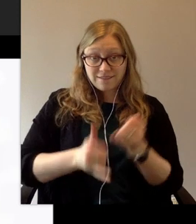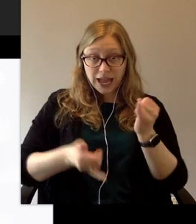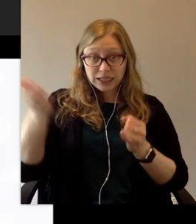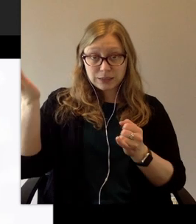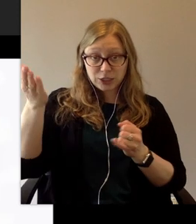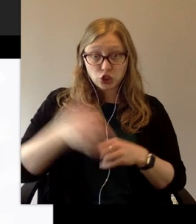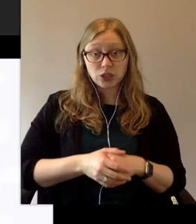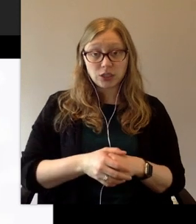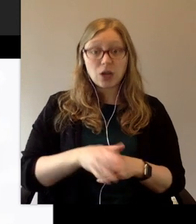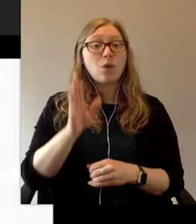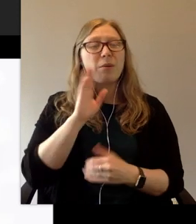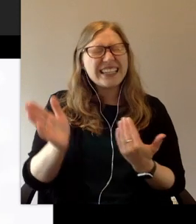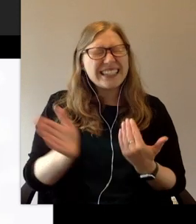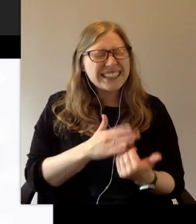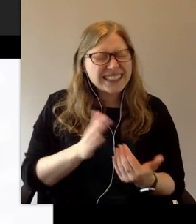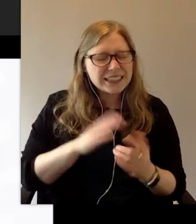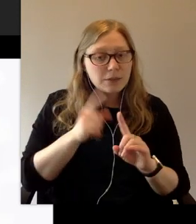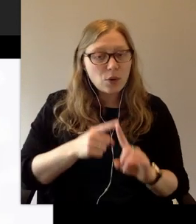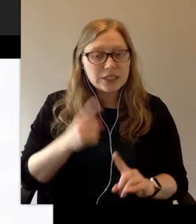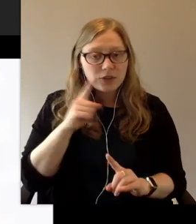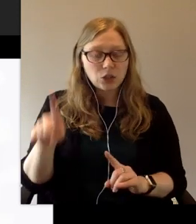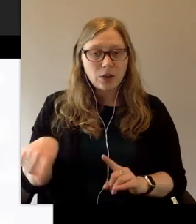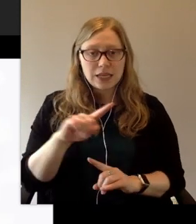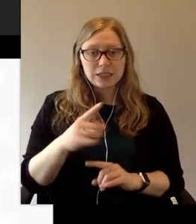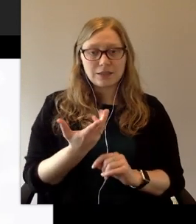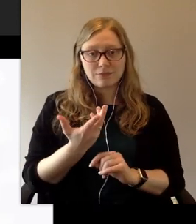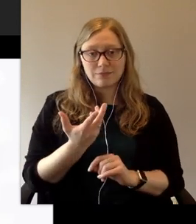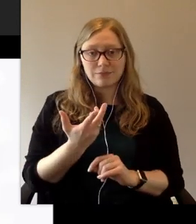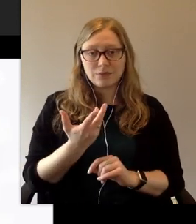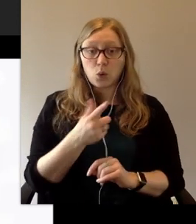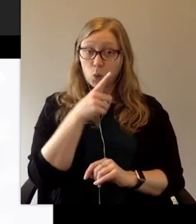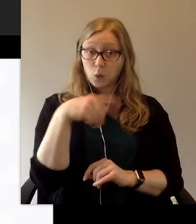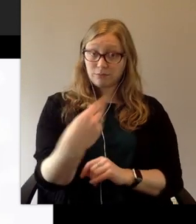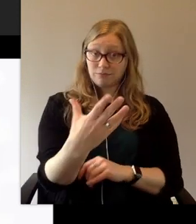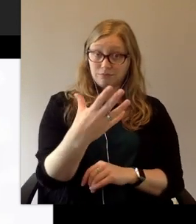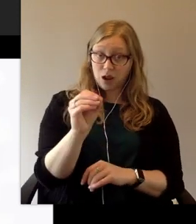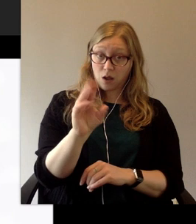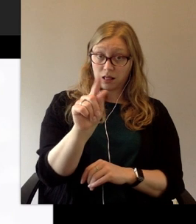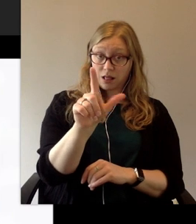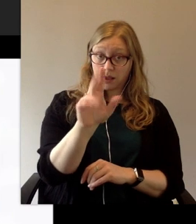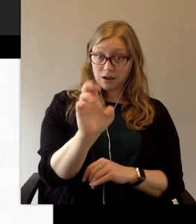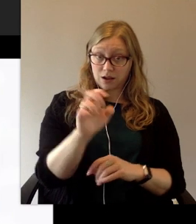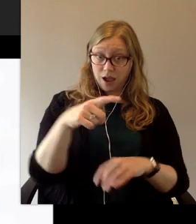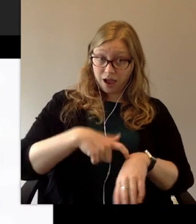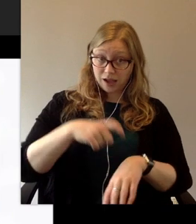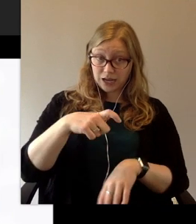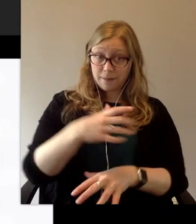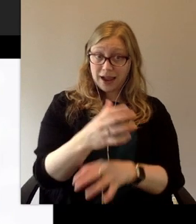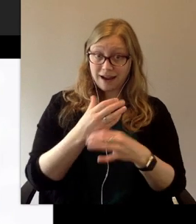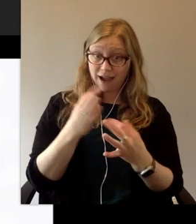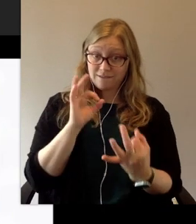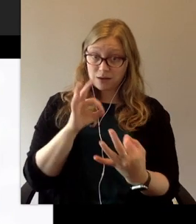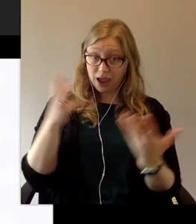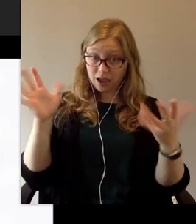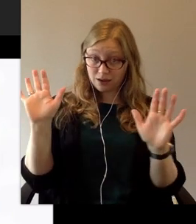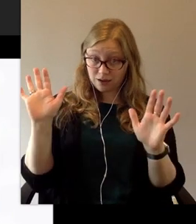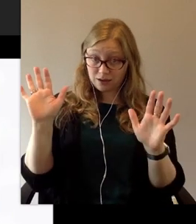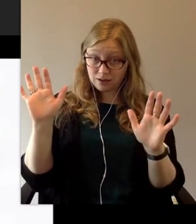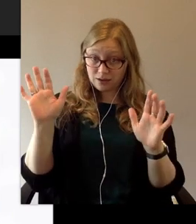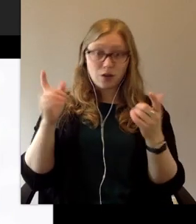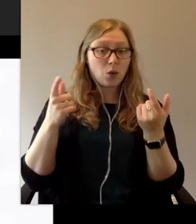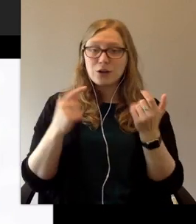easy points for you guys who turned in your outline on time and got feedback. All you have to do is show that